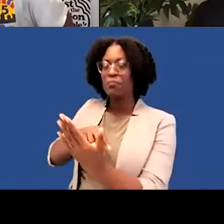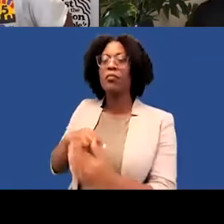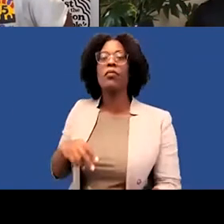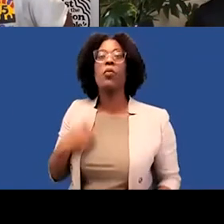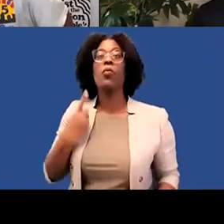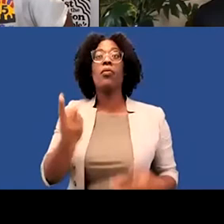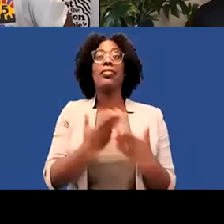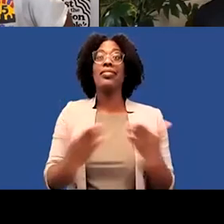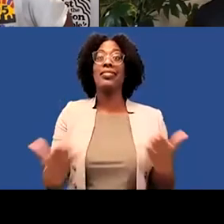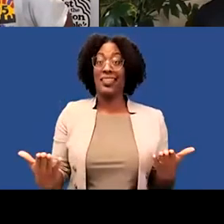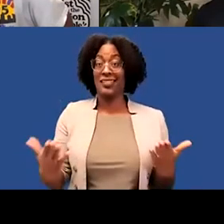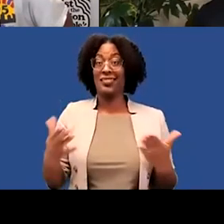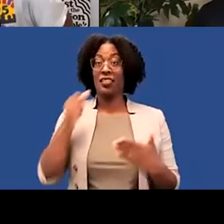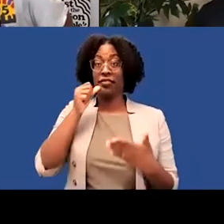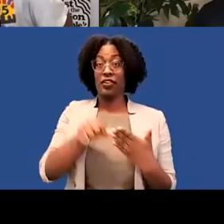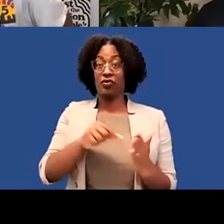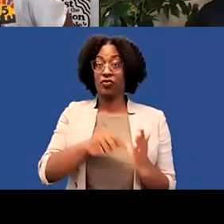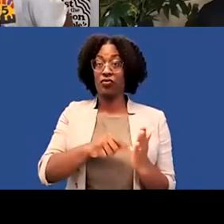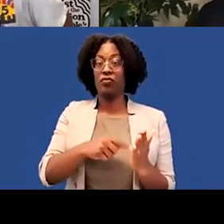see a future for herself.